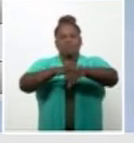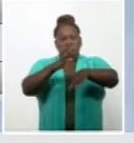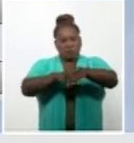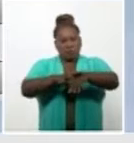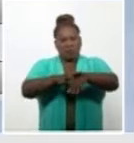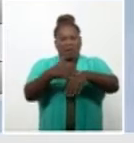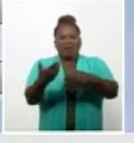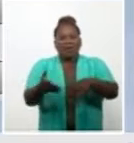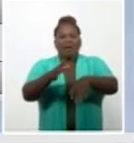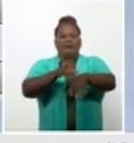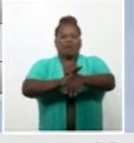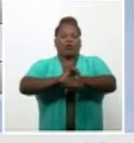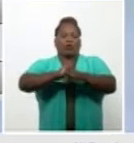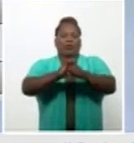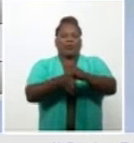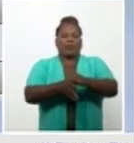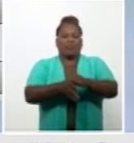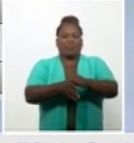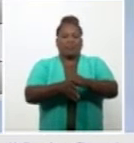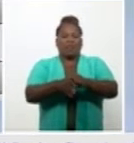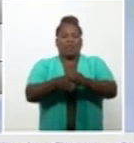for a lethality of